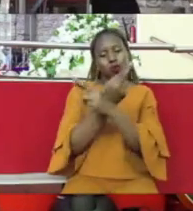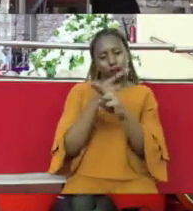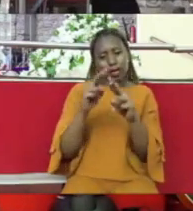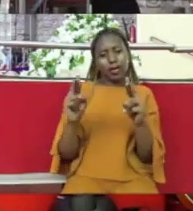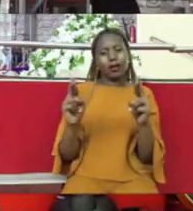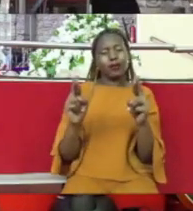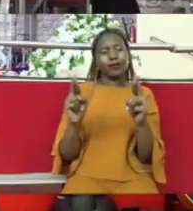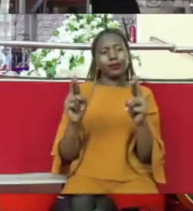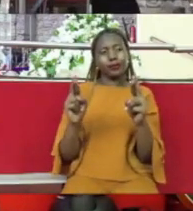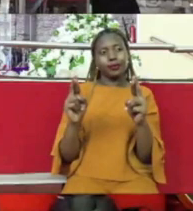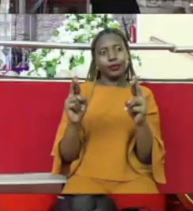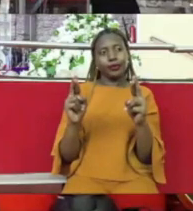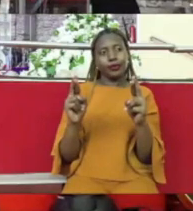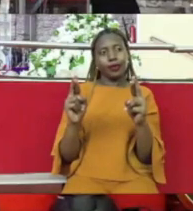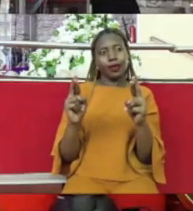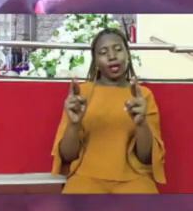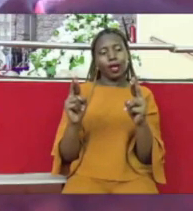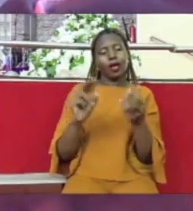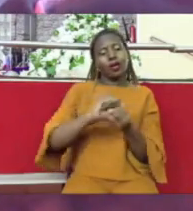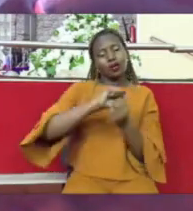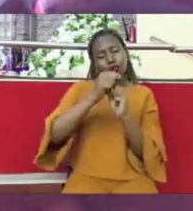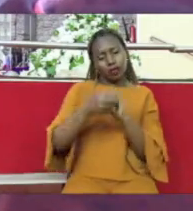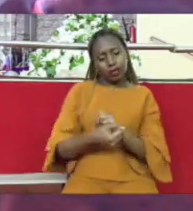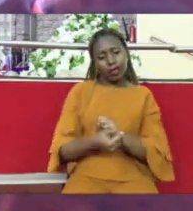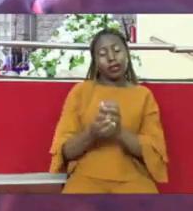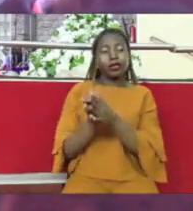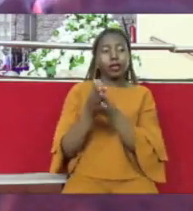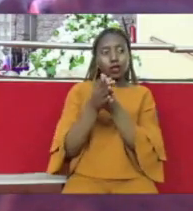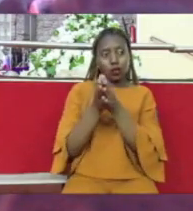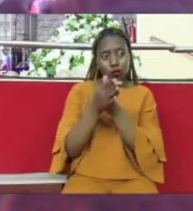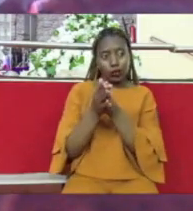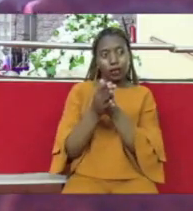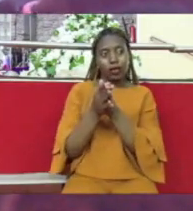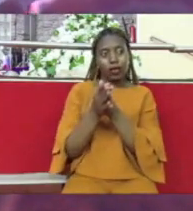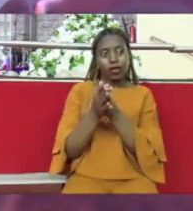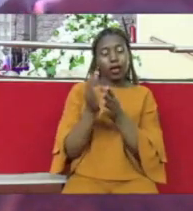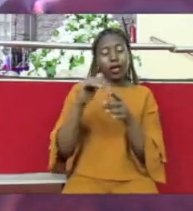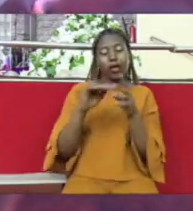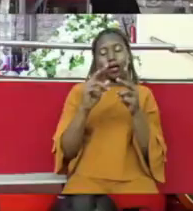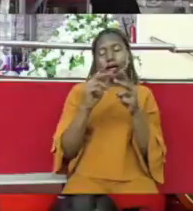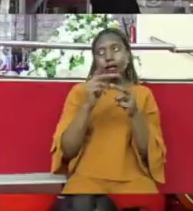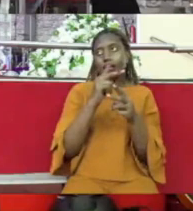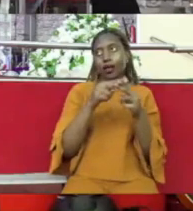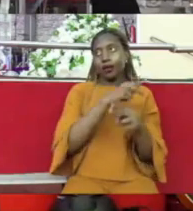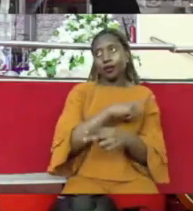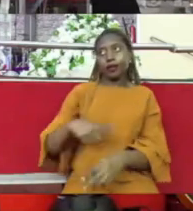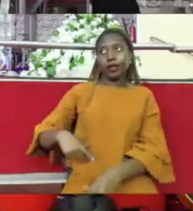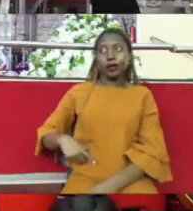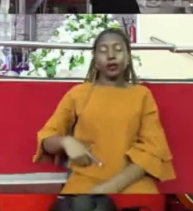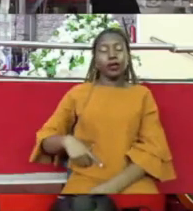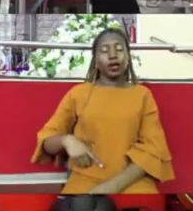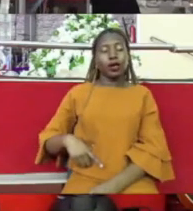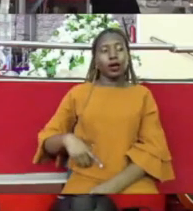hapa kukomboa. He is here to change the story. Yuko hapa kubadilisha hali. In the name of the Lord. Katika jina la Bwana. In the